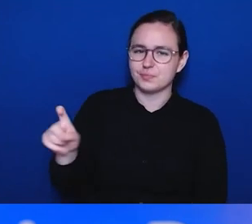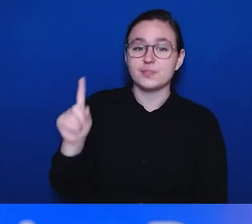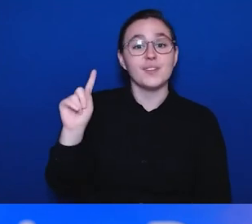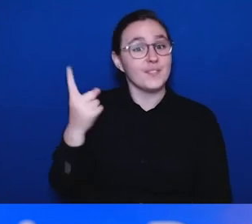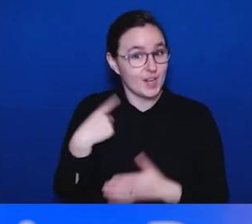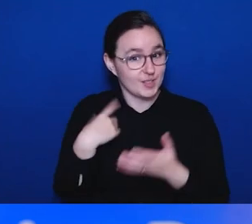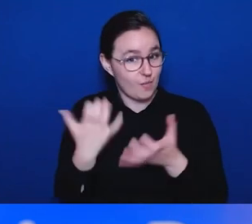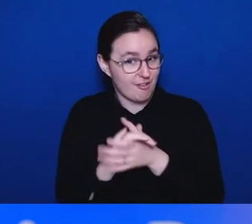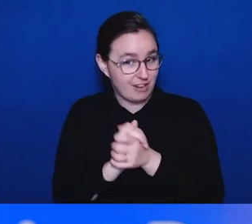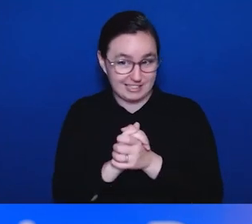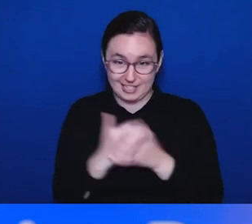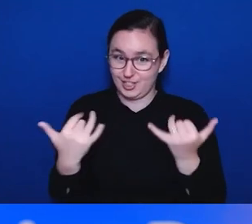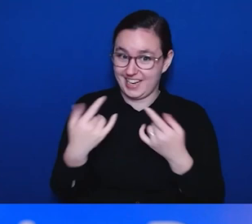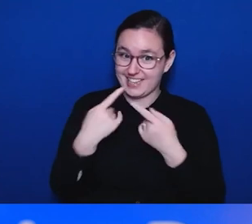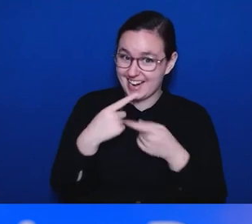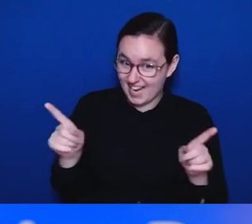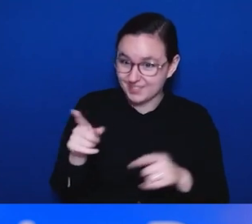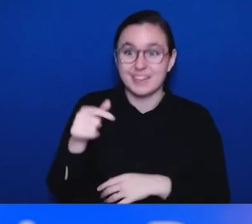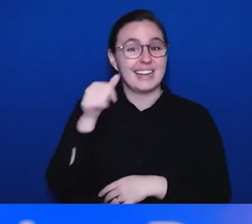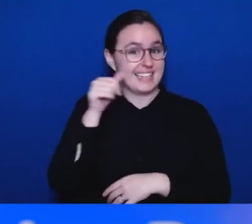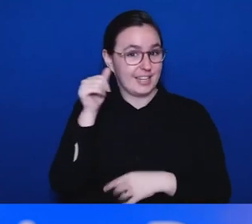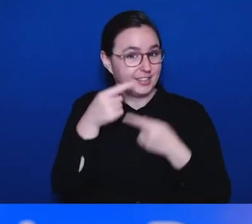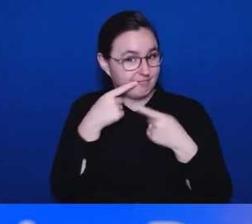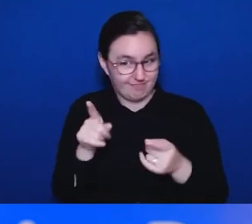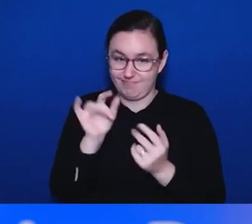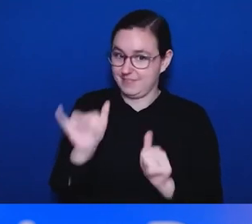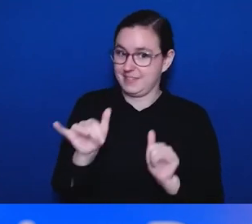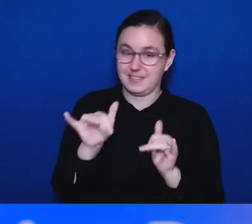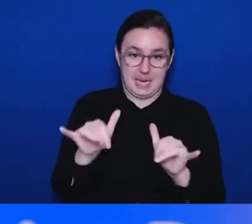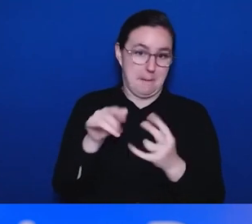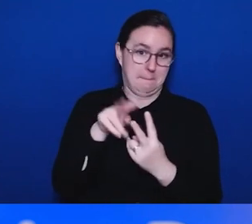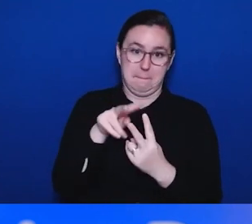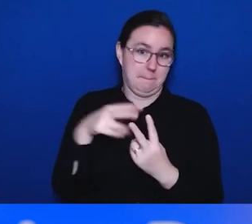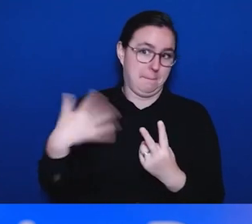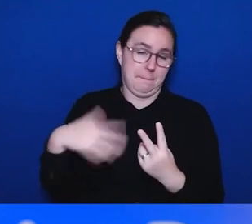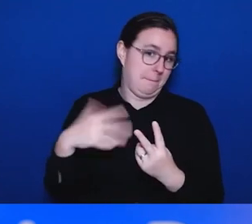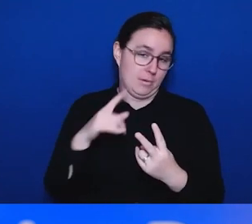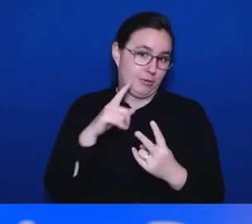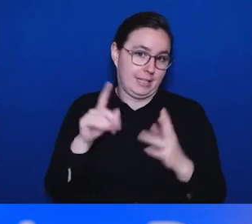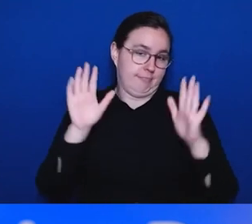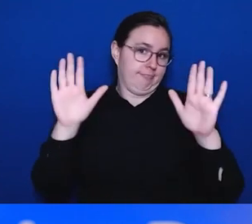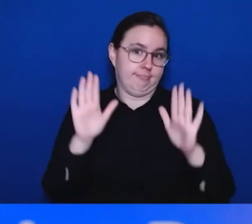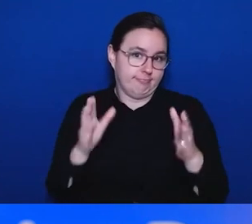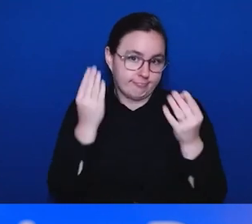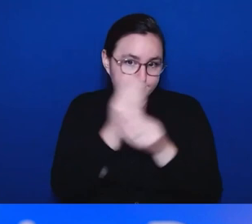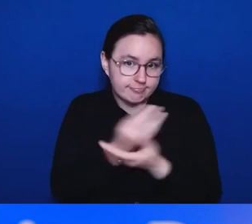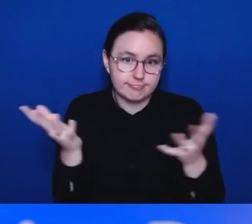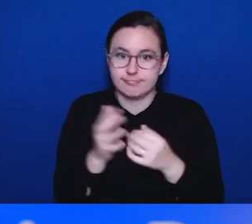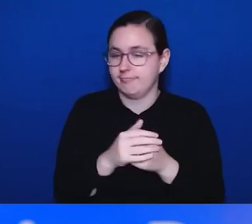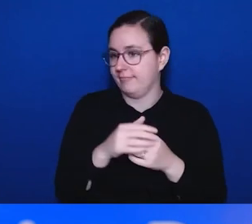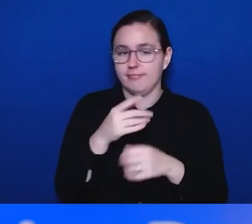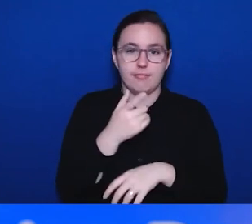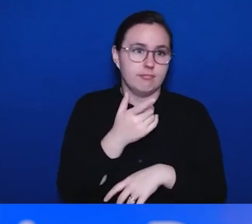FM. Good afternoon, Premier. This is Parmeet from Red FM. And first of all, I would like to congratulate you on the today's announcement and the yesterday's